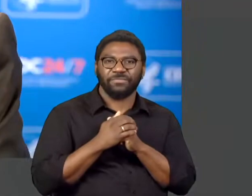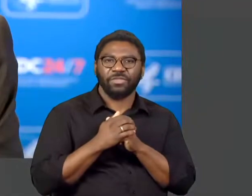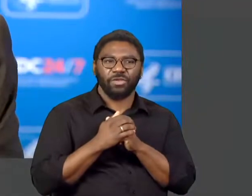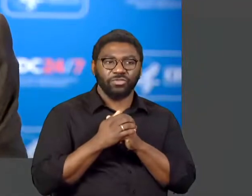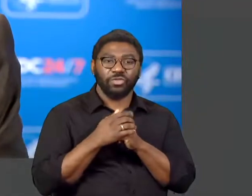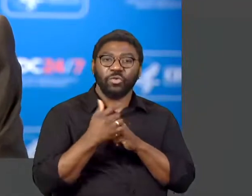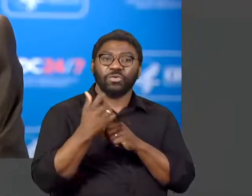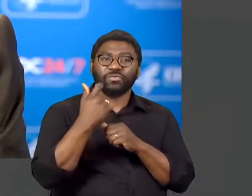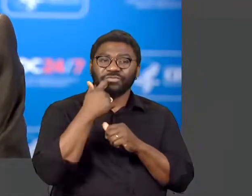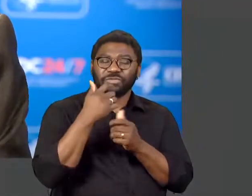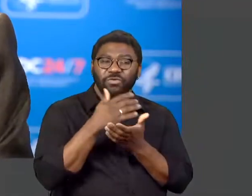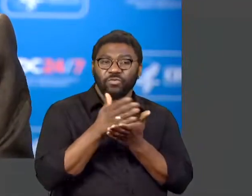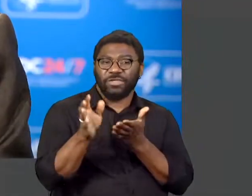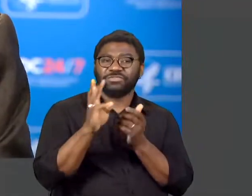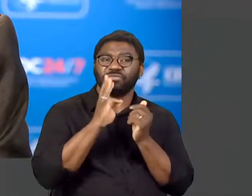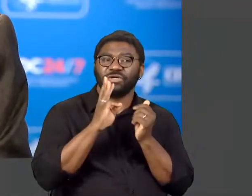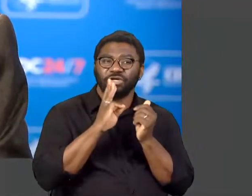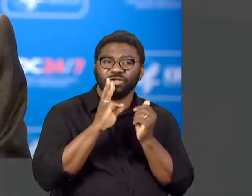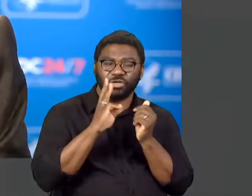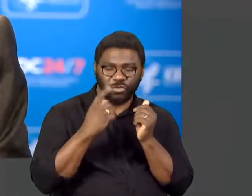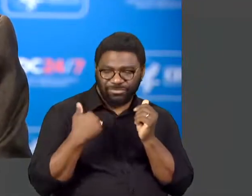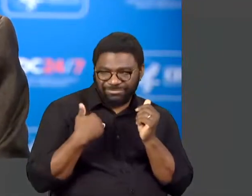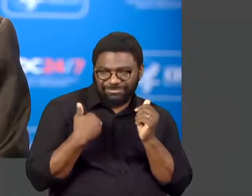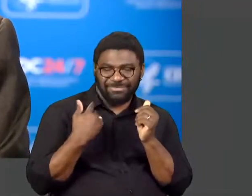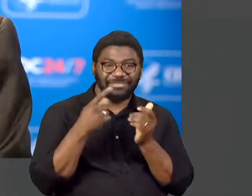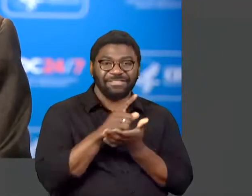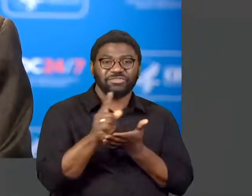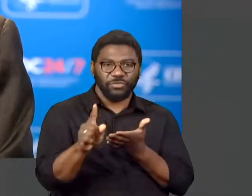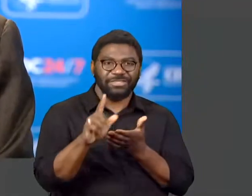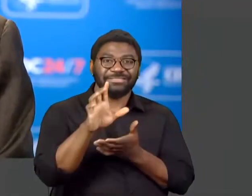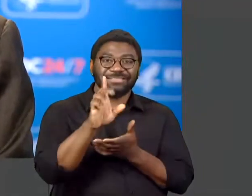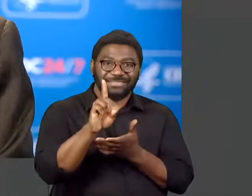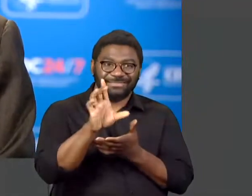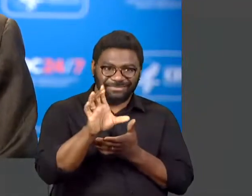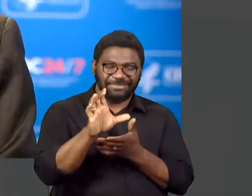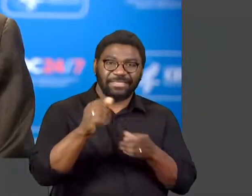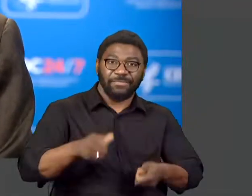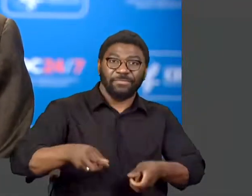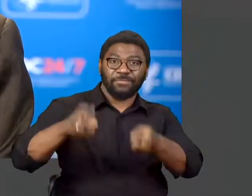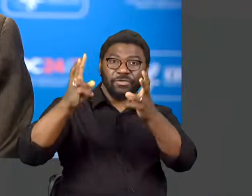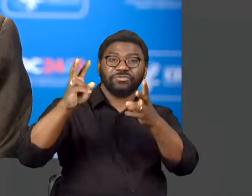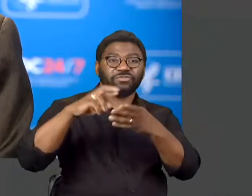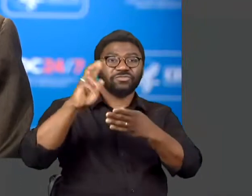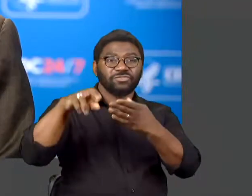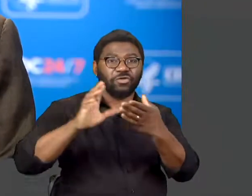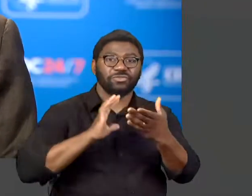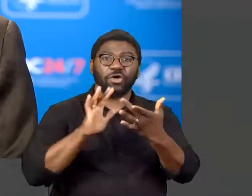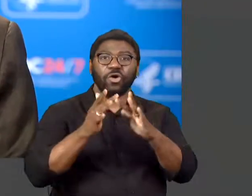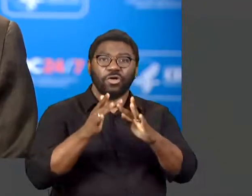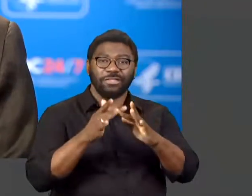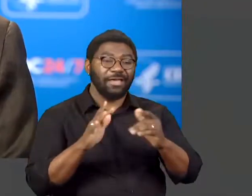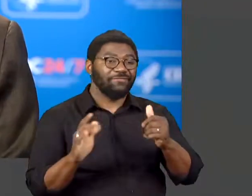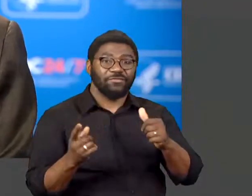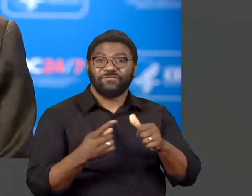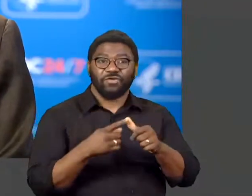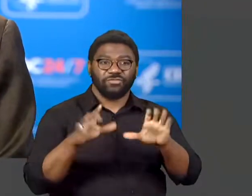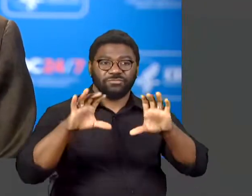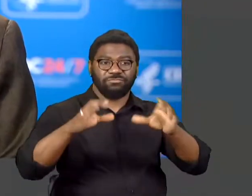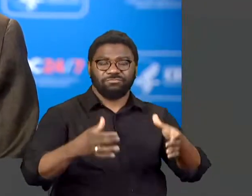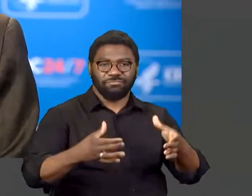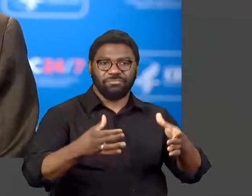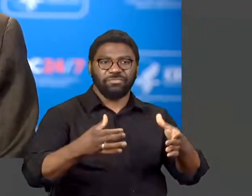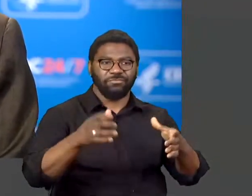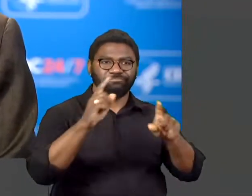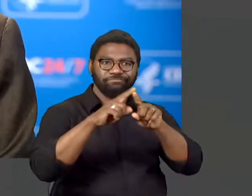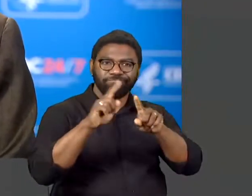of wastewater? Well, earlier this week, CDC announced and put results on our website from the first round of sites across the